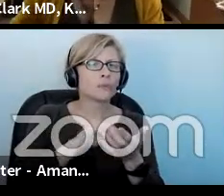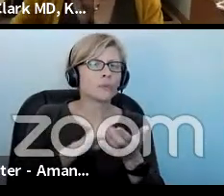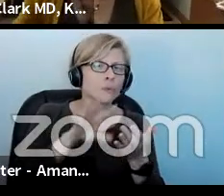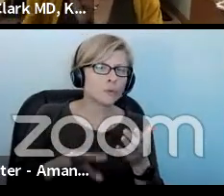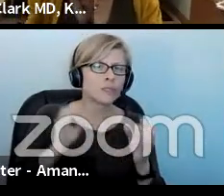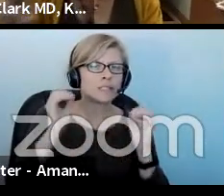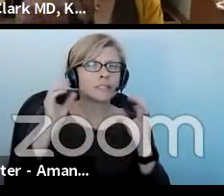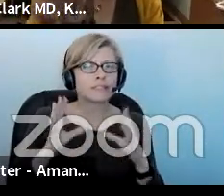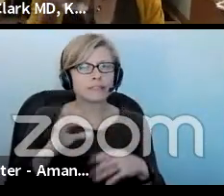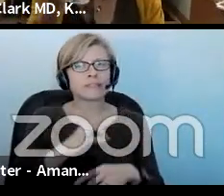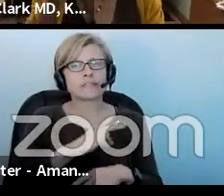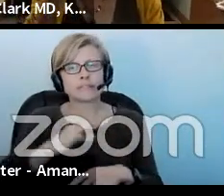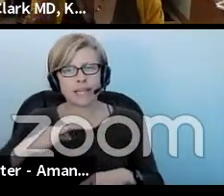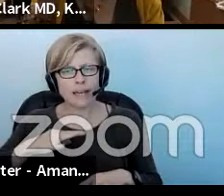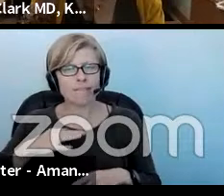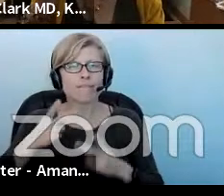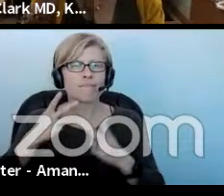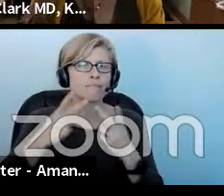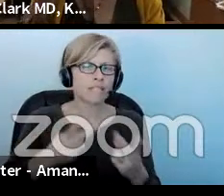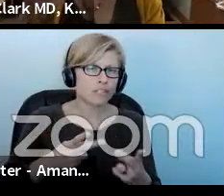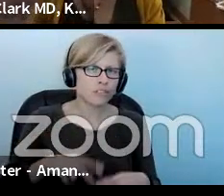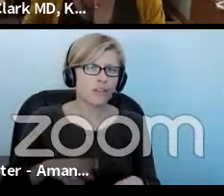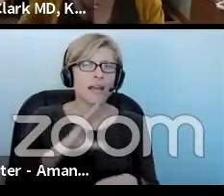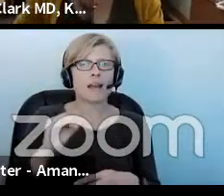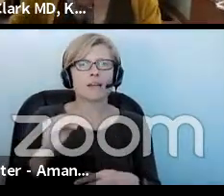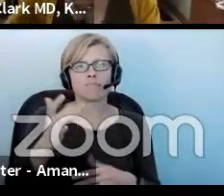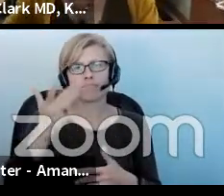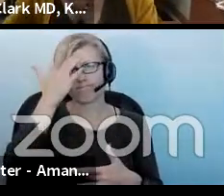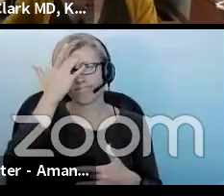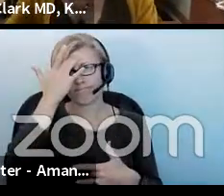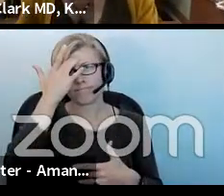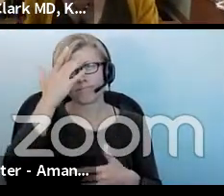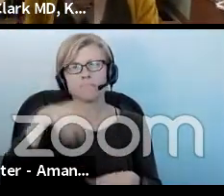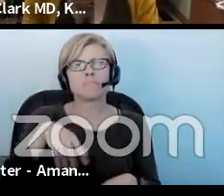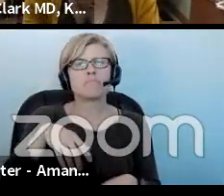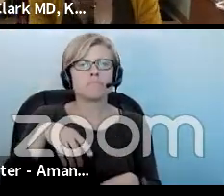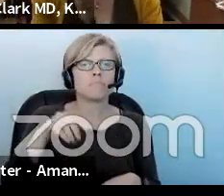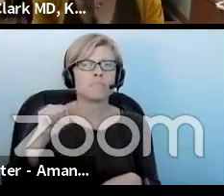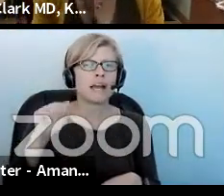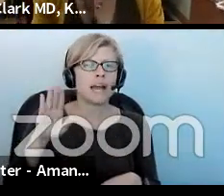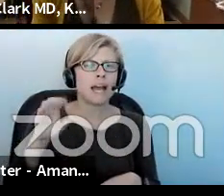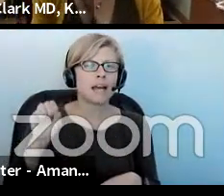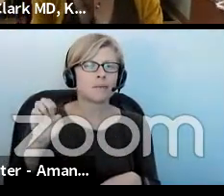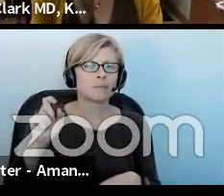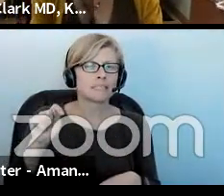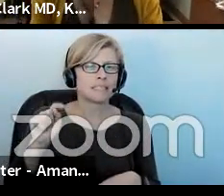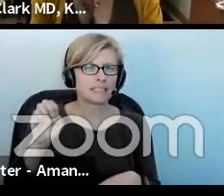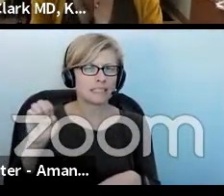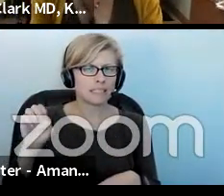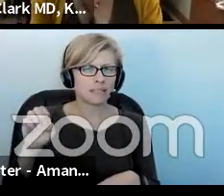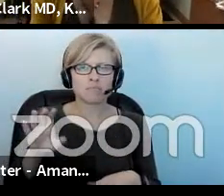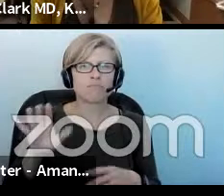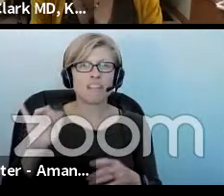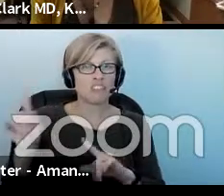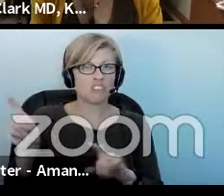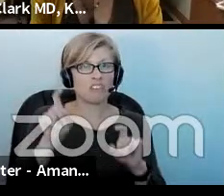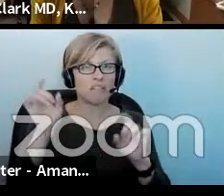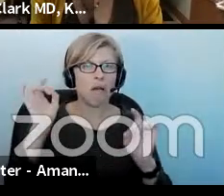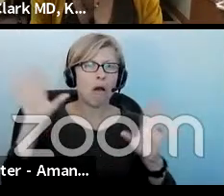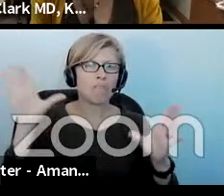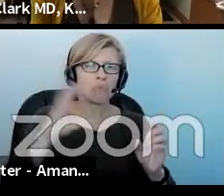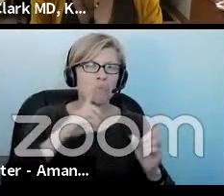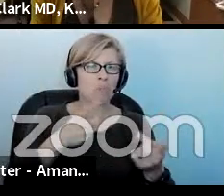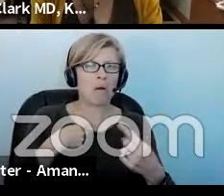visitors, and absenteeism. So it was the school absenteeism survey. Terrible response